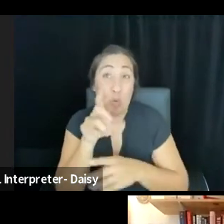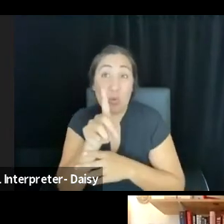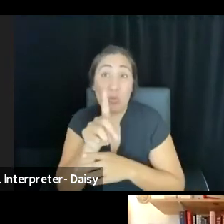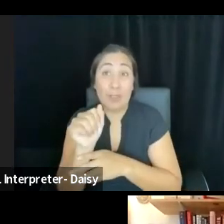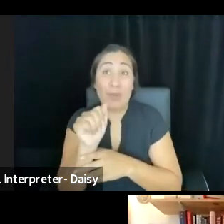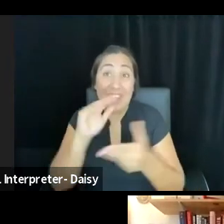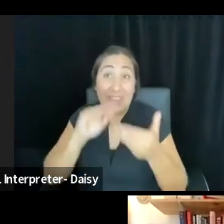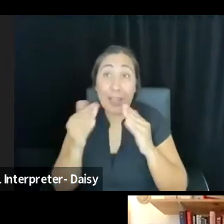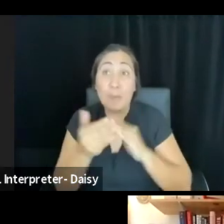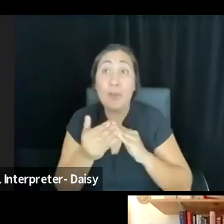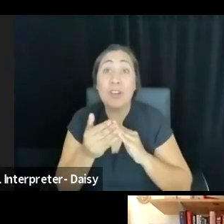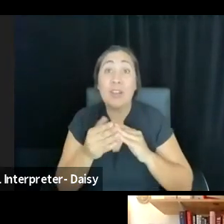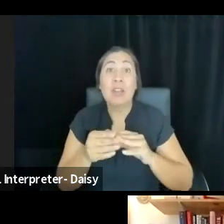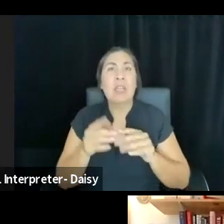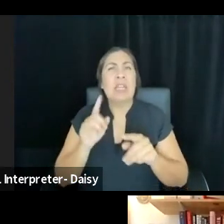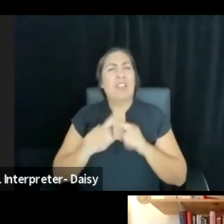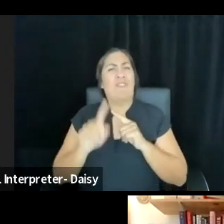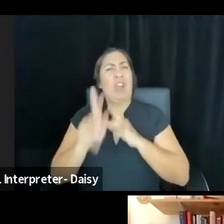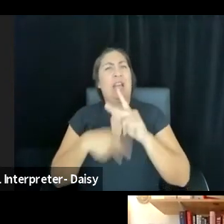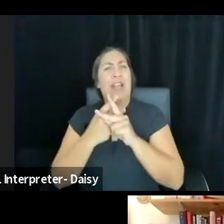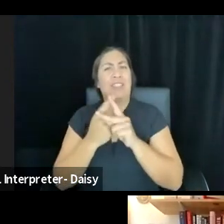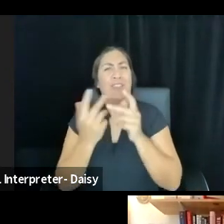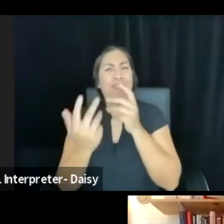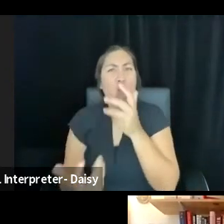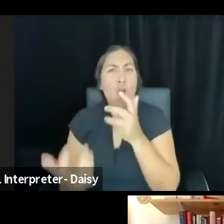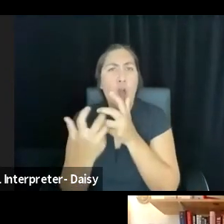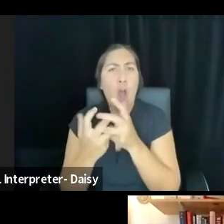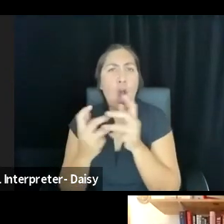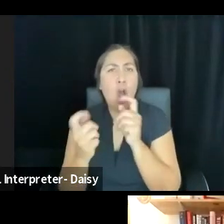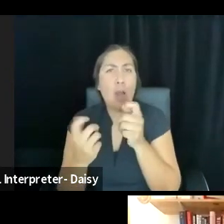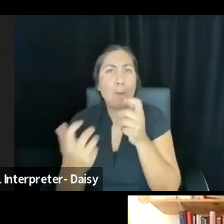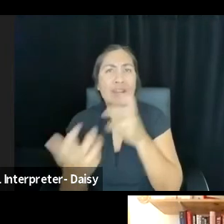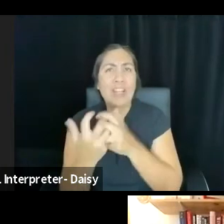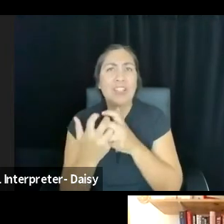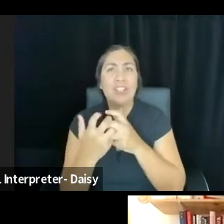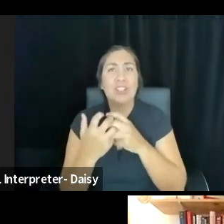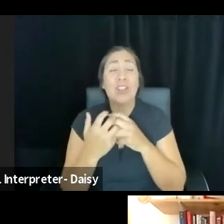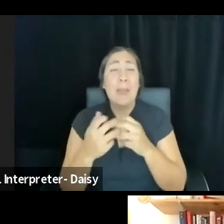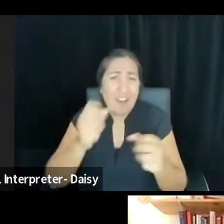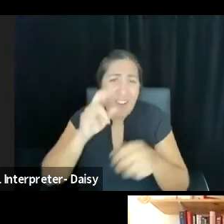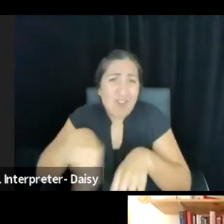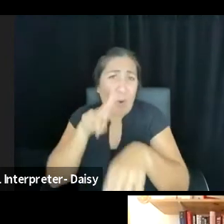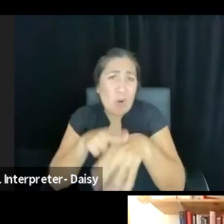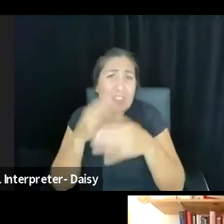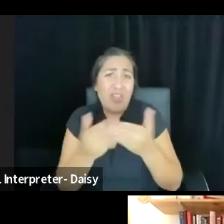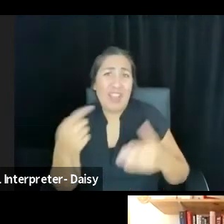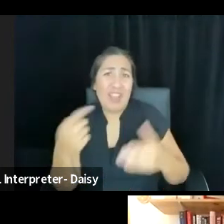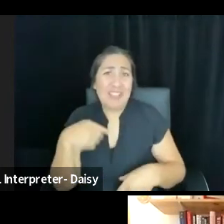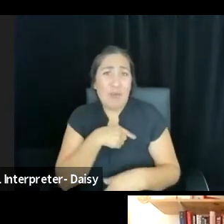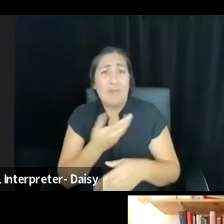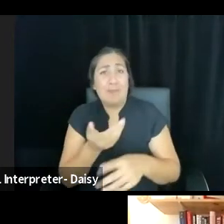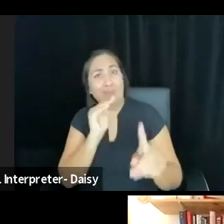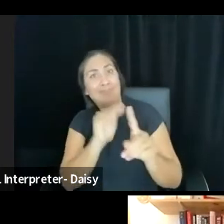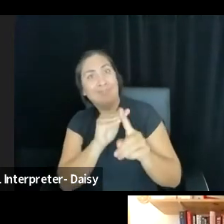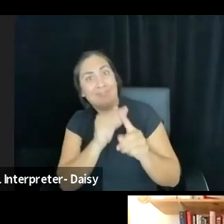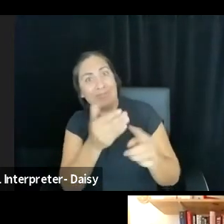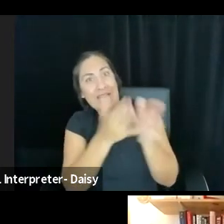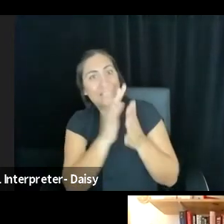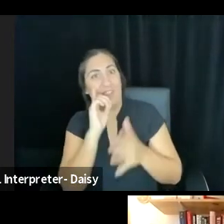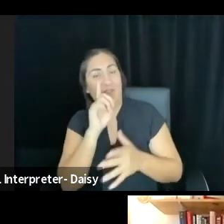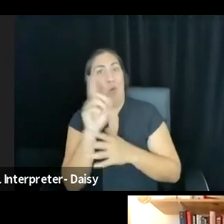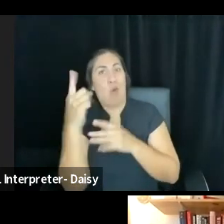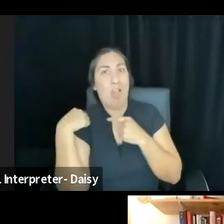have been asking for a long time. So to be in a moment where of recognition of like, oh, actually it